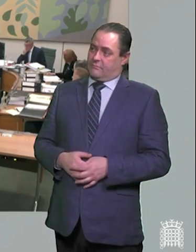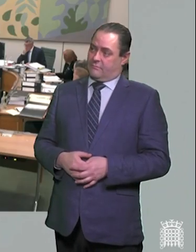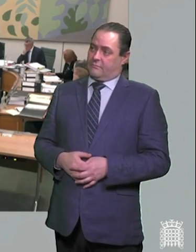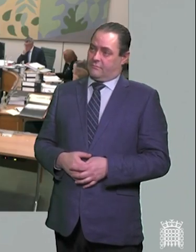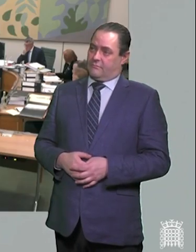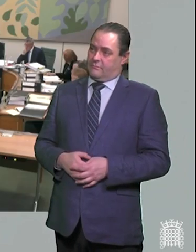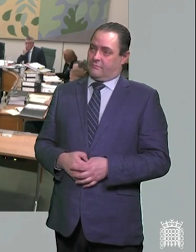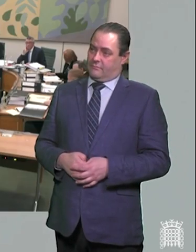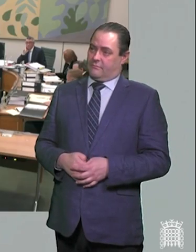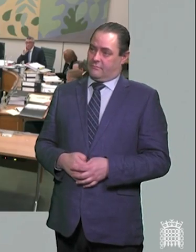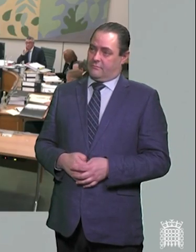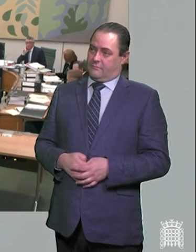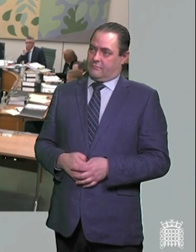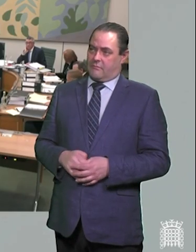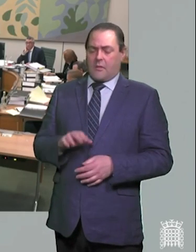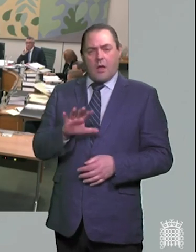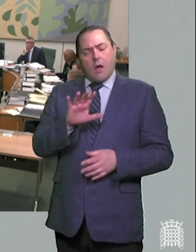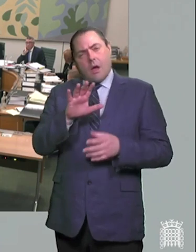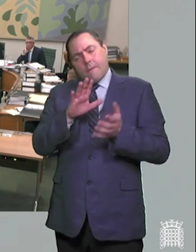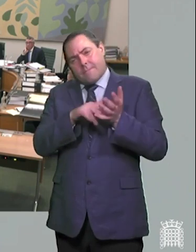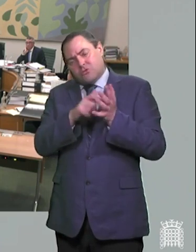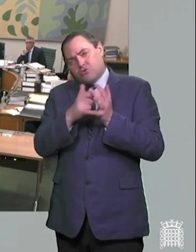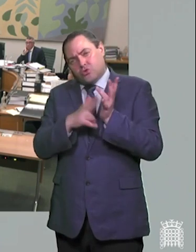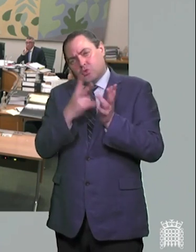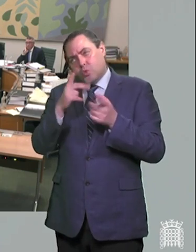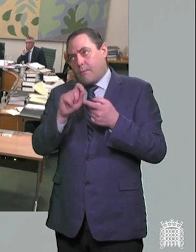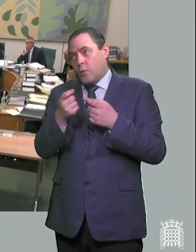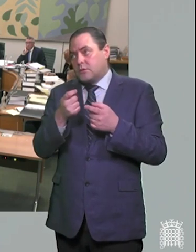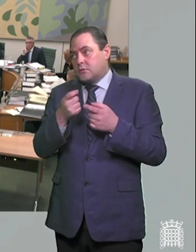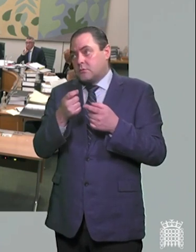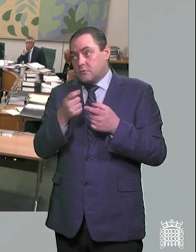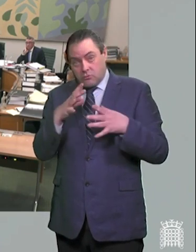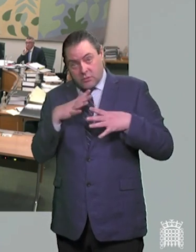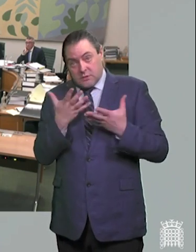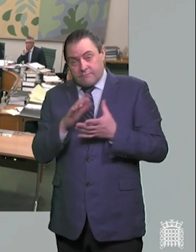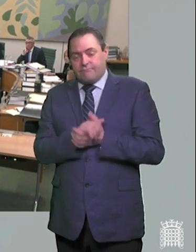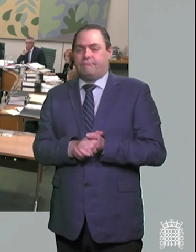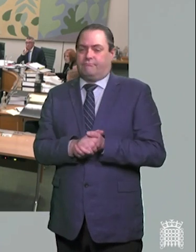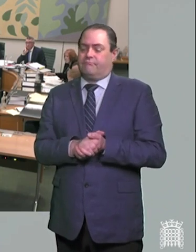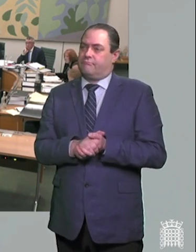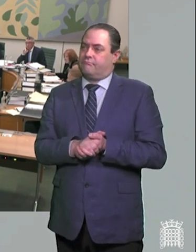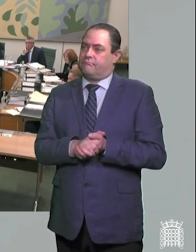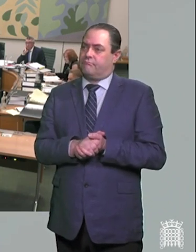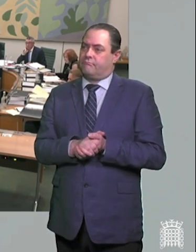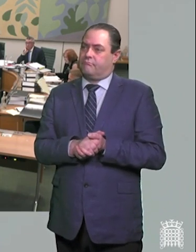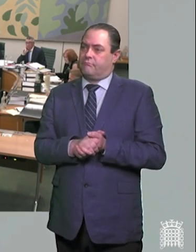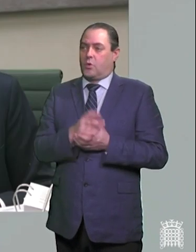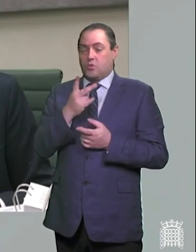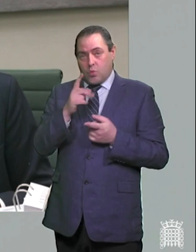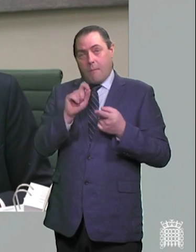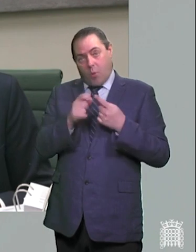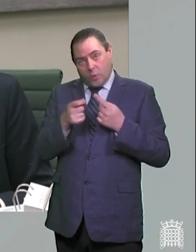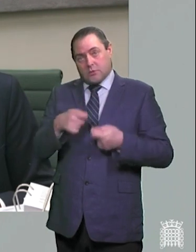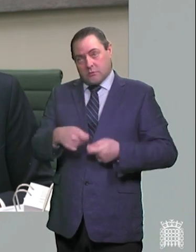Mr. Johnson, just 2 points arising from when you're ready. 2 points arising